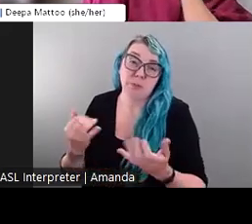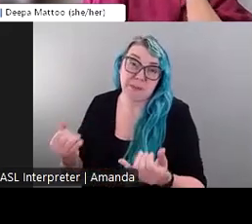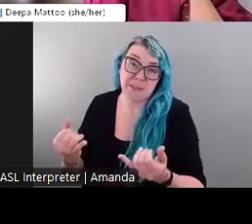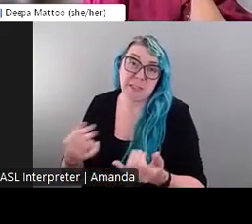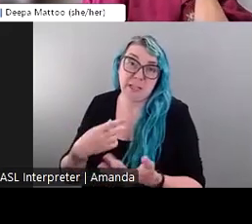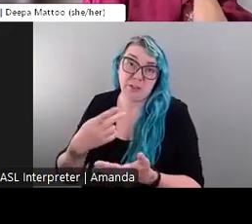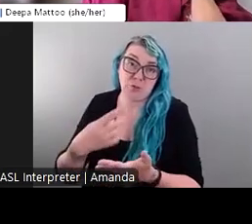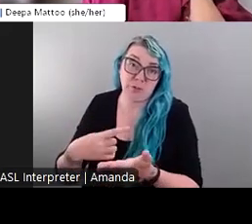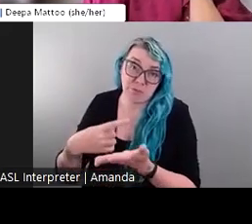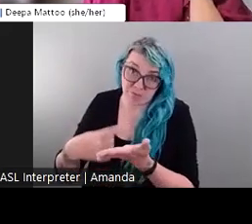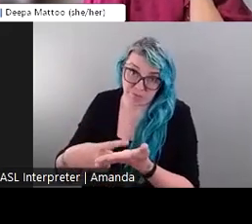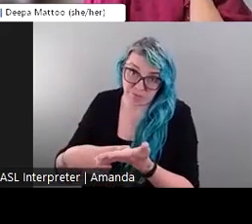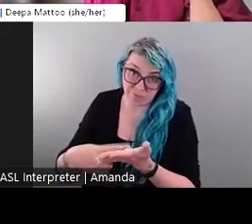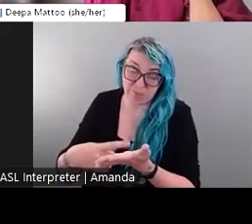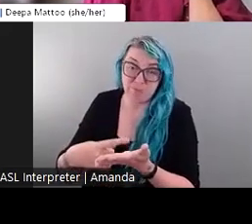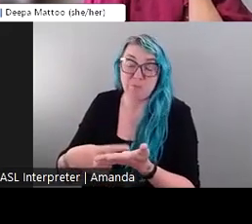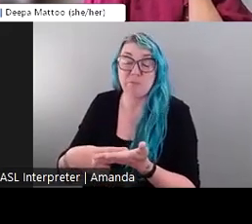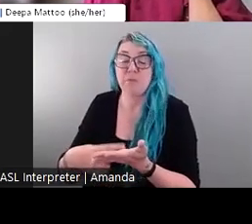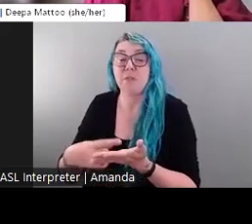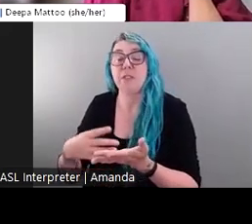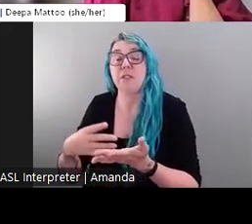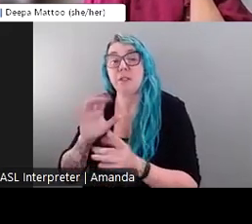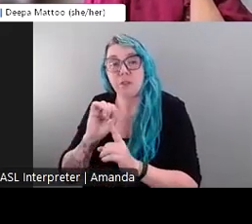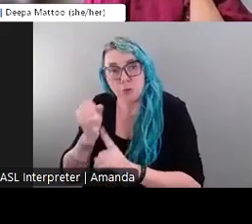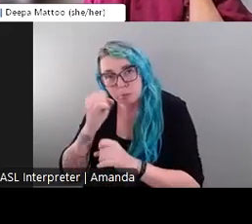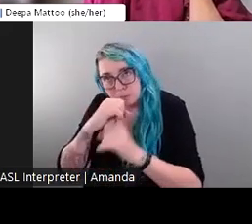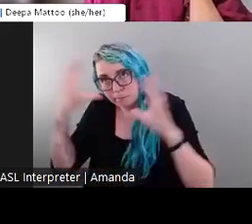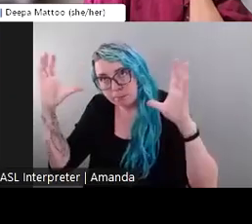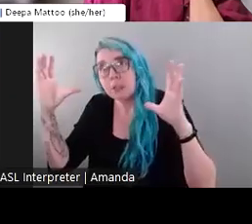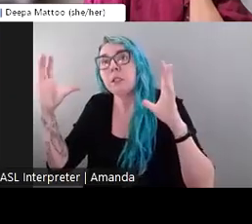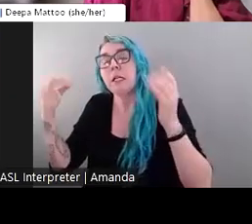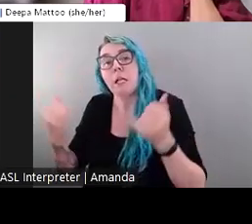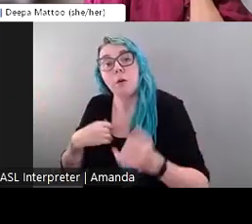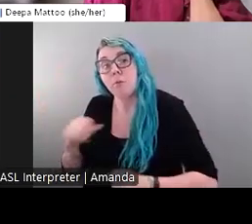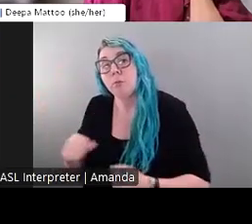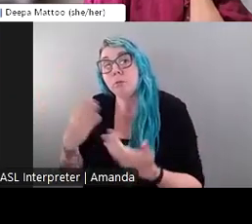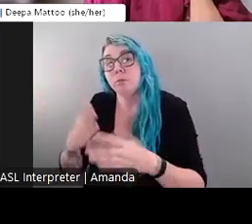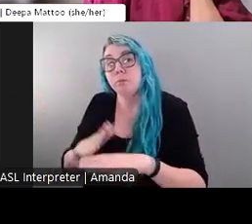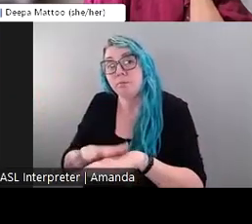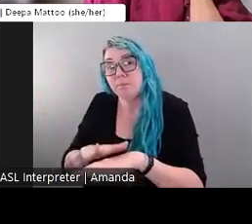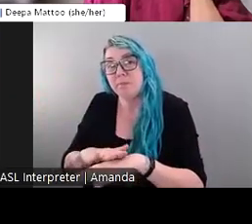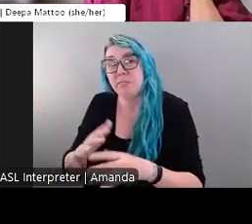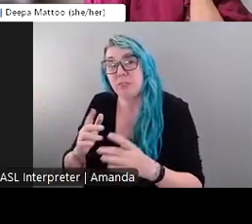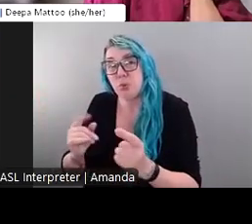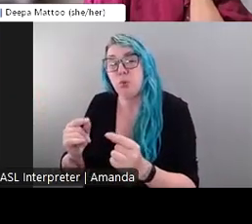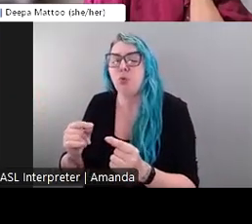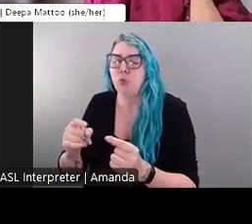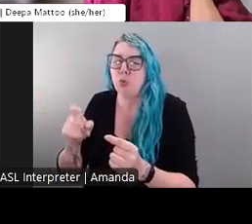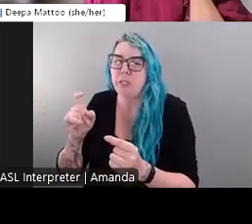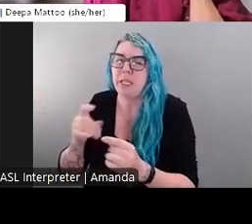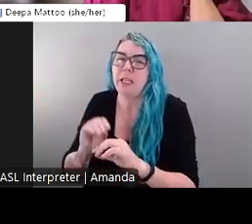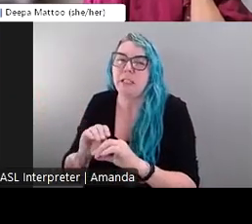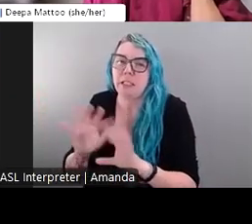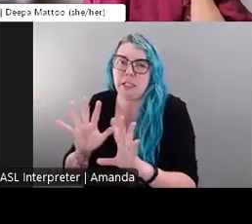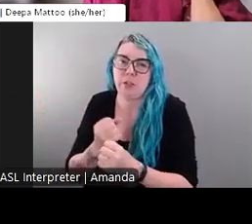include thinking about a clear safety